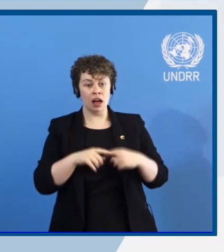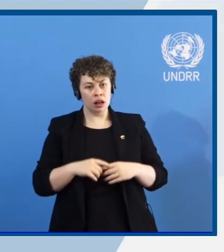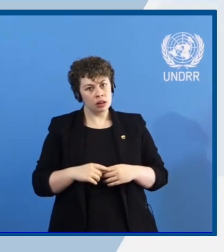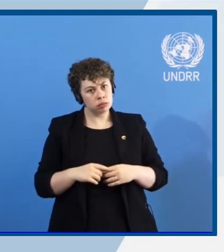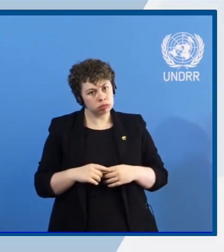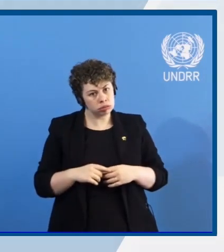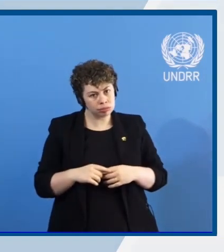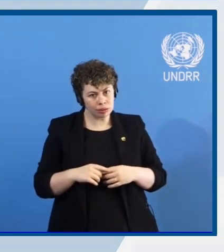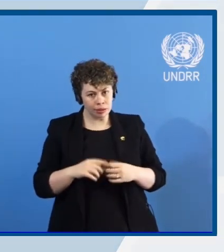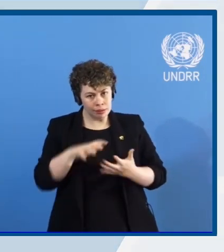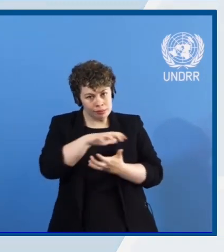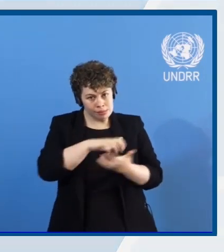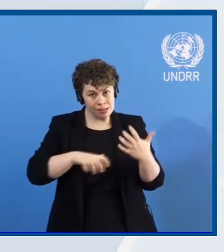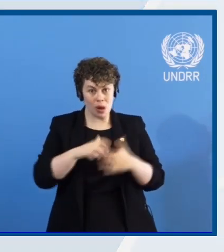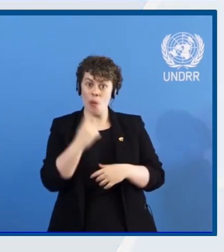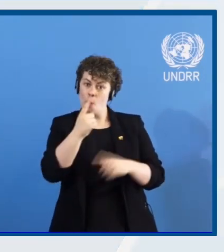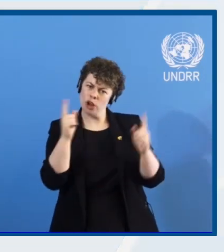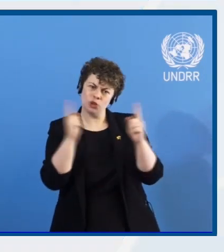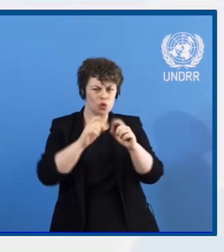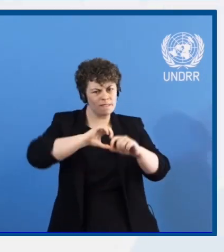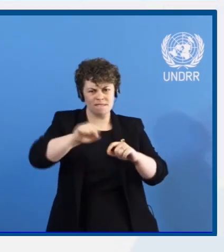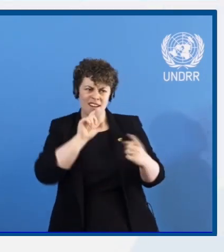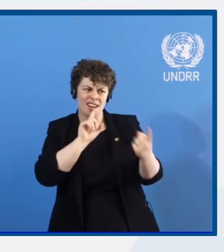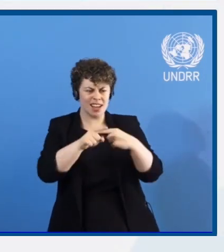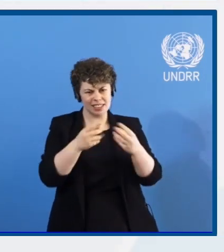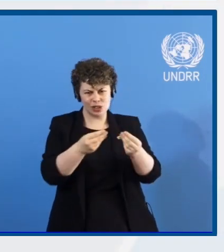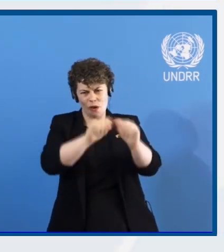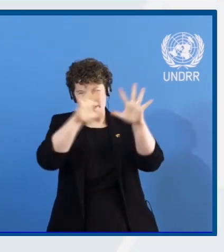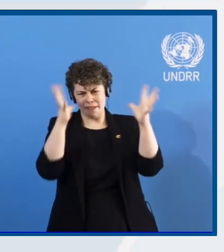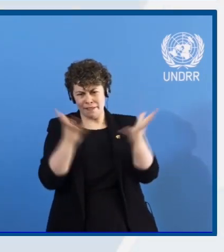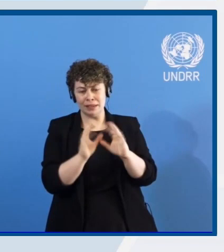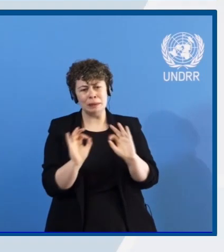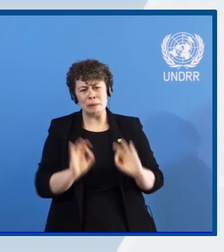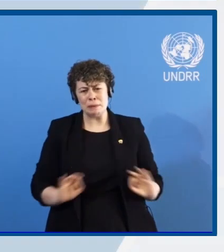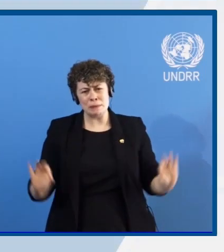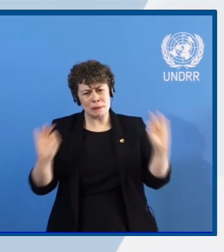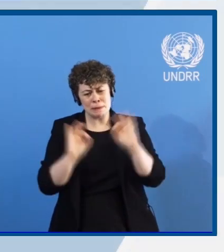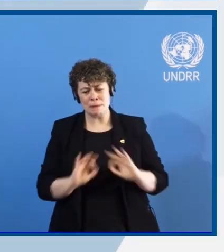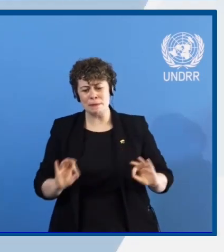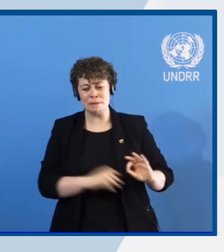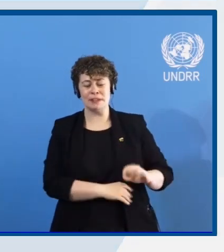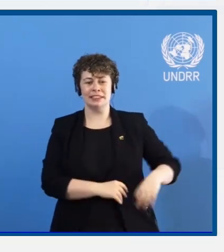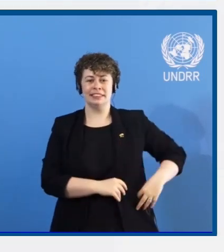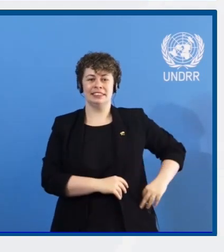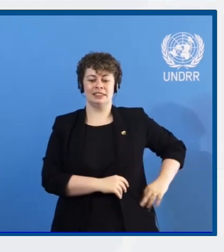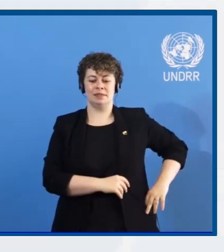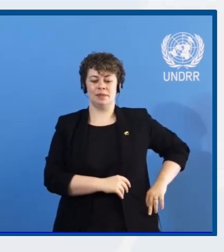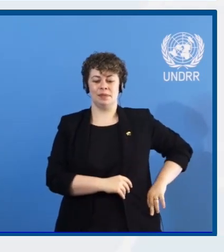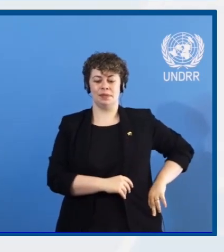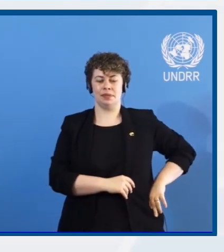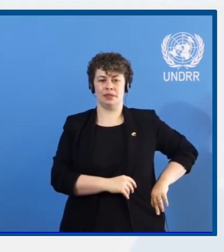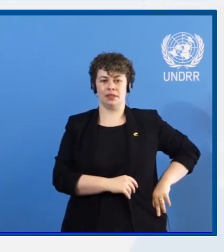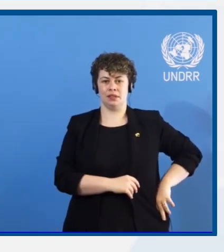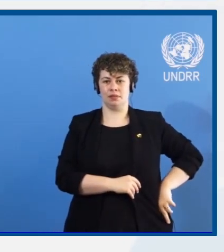a couple of examples that, have been mentioned also in the panel,